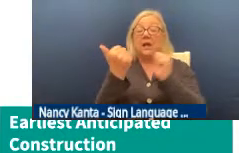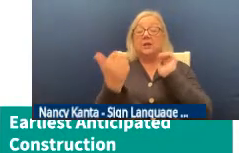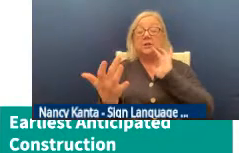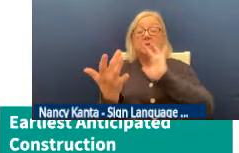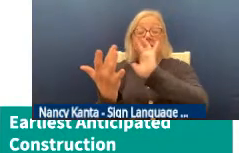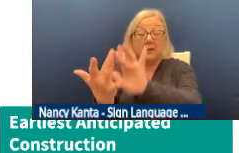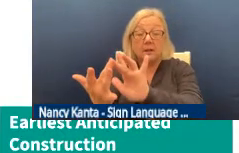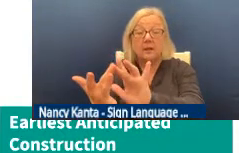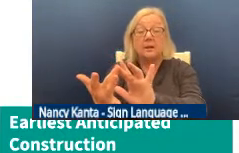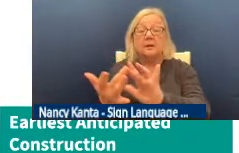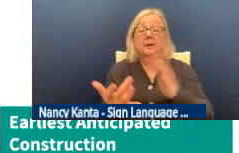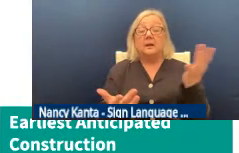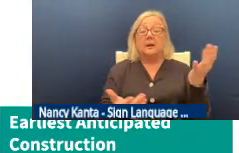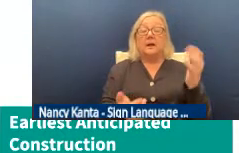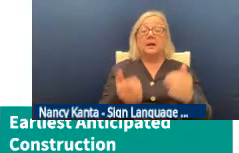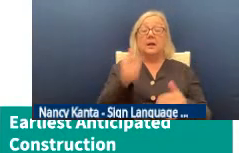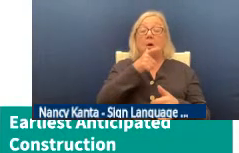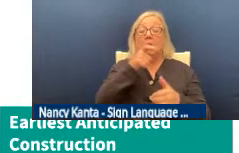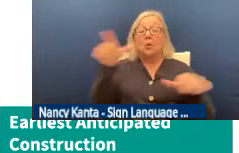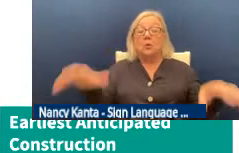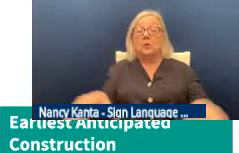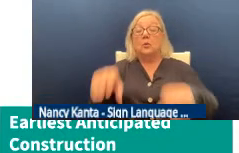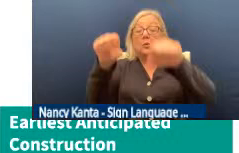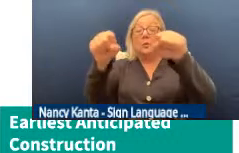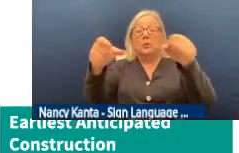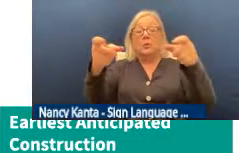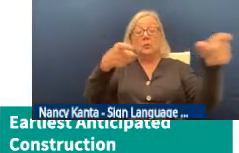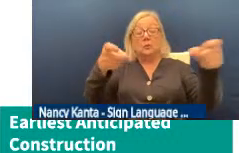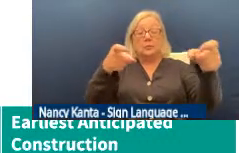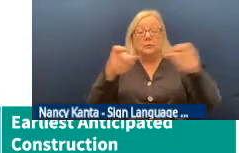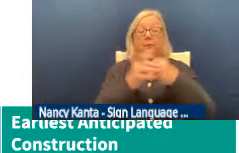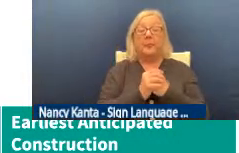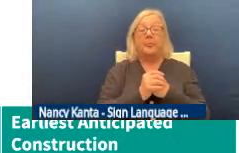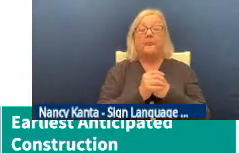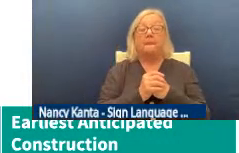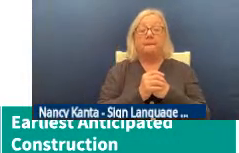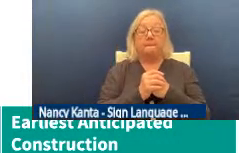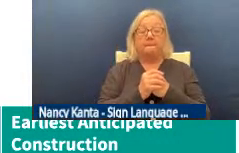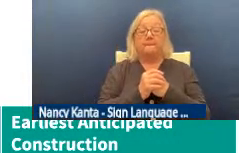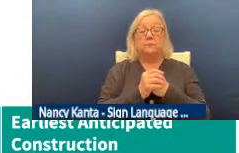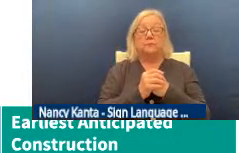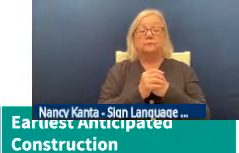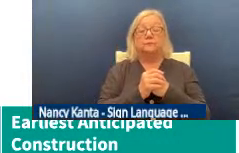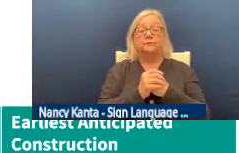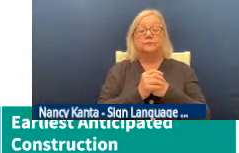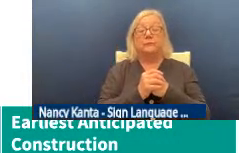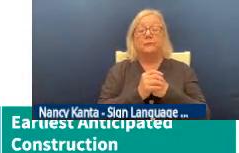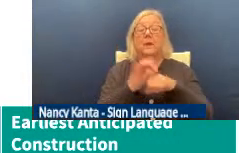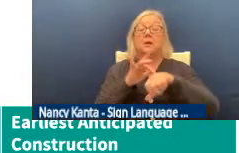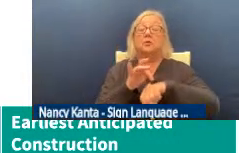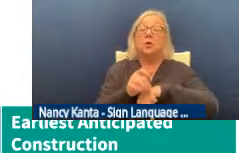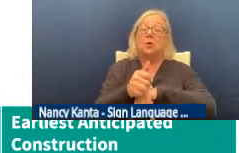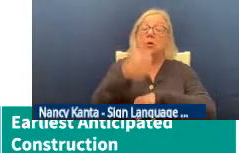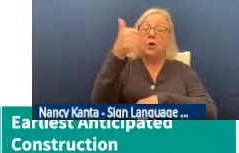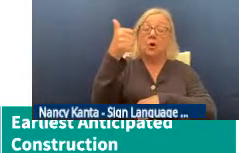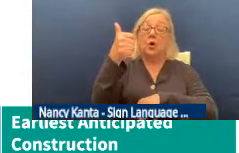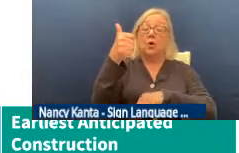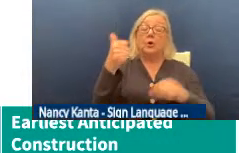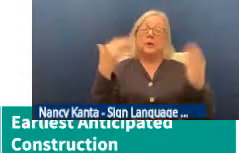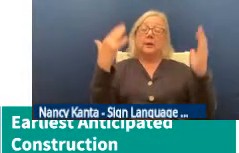also added for this industry update the earliest anticipated construction